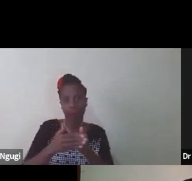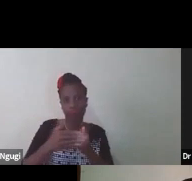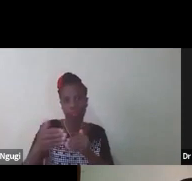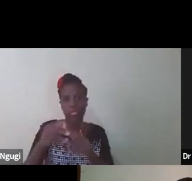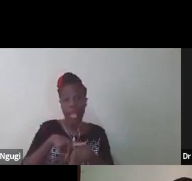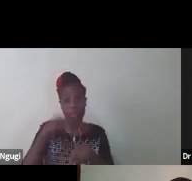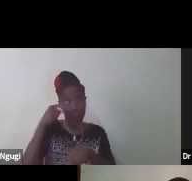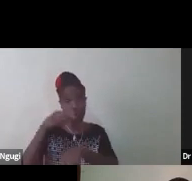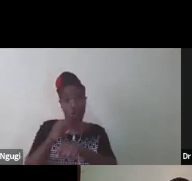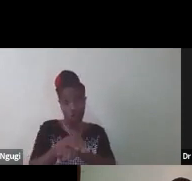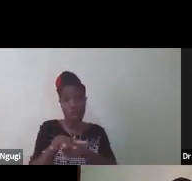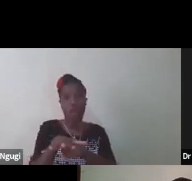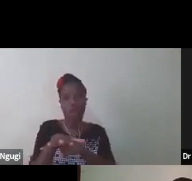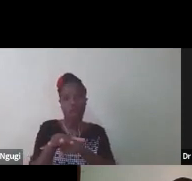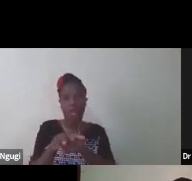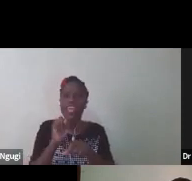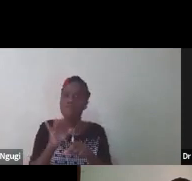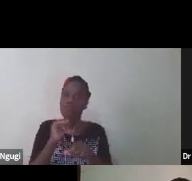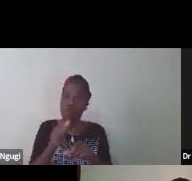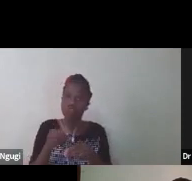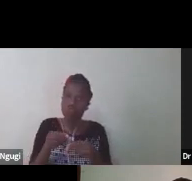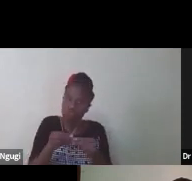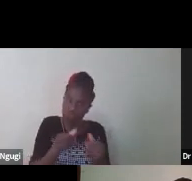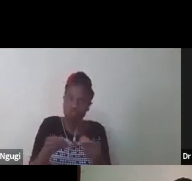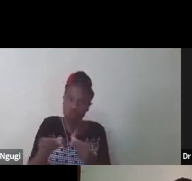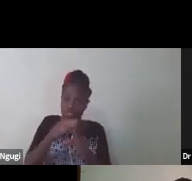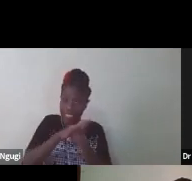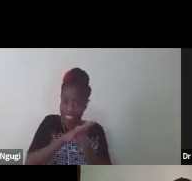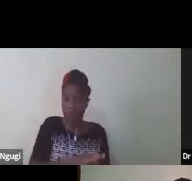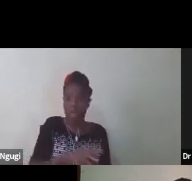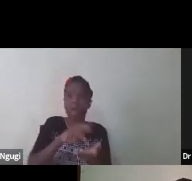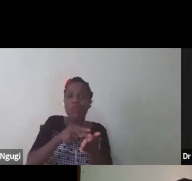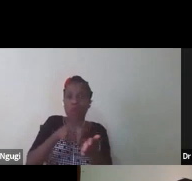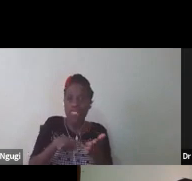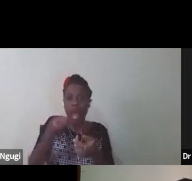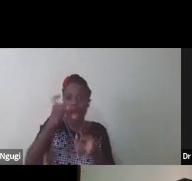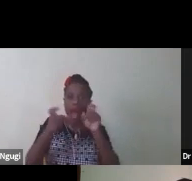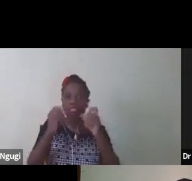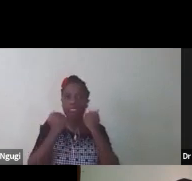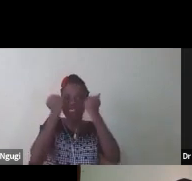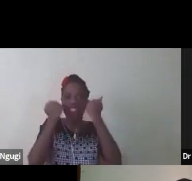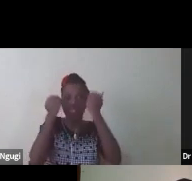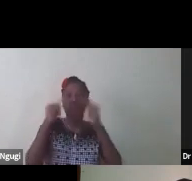we don't do so, we'll introduce more trauma to the people, we'll introduce more